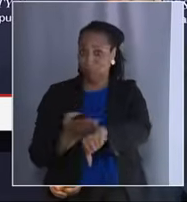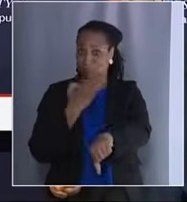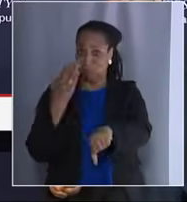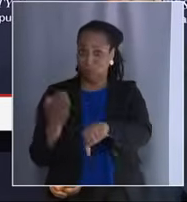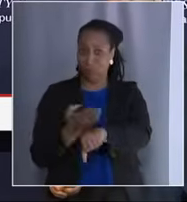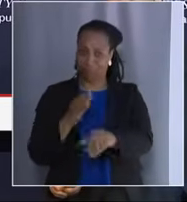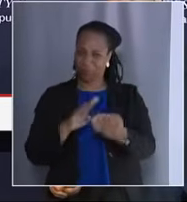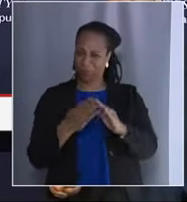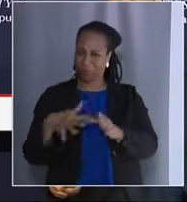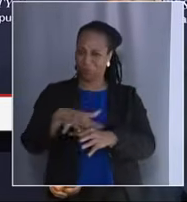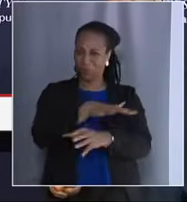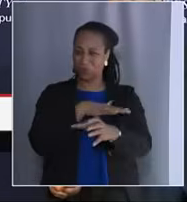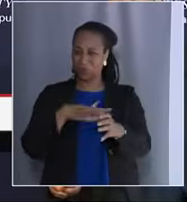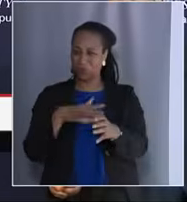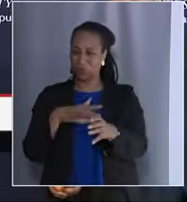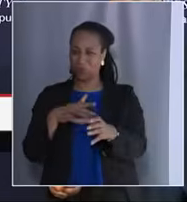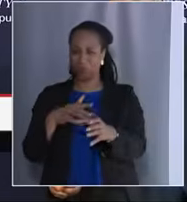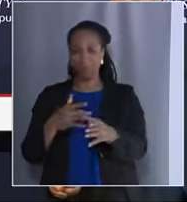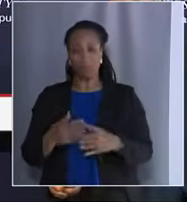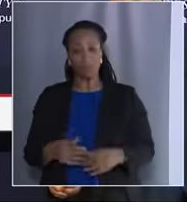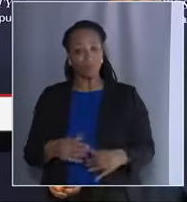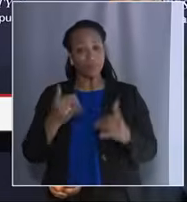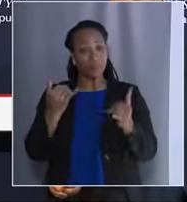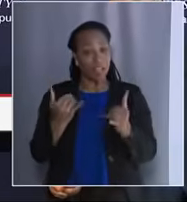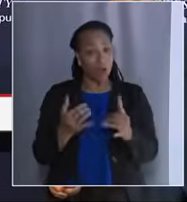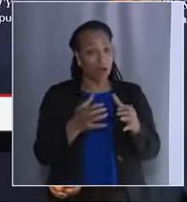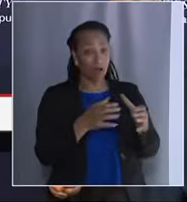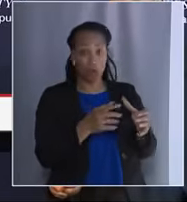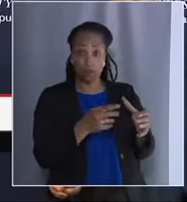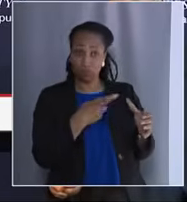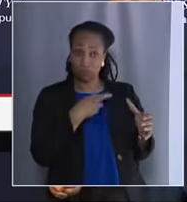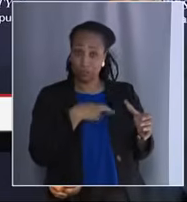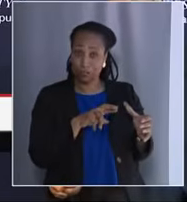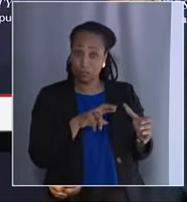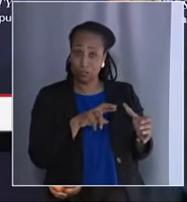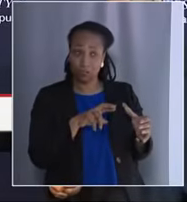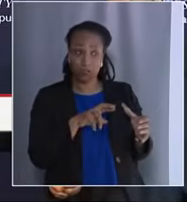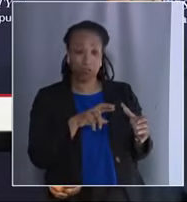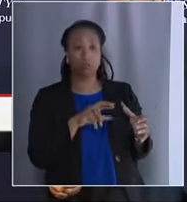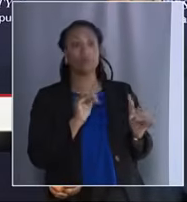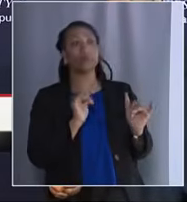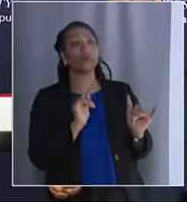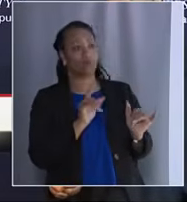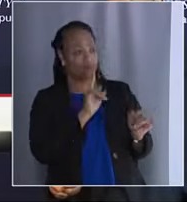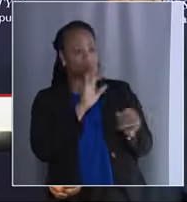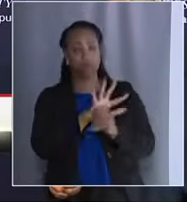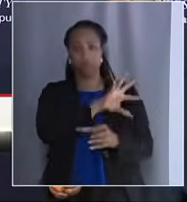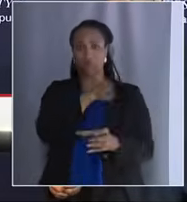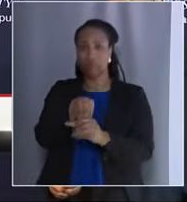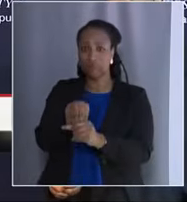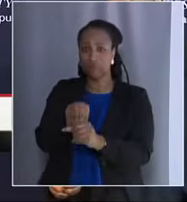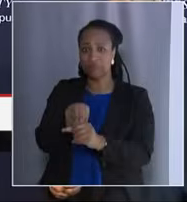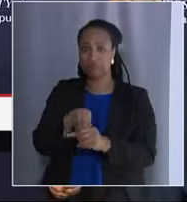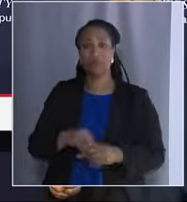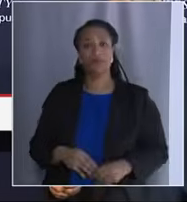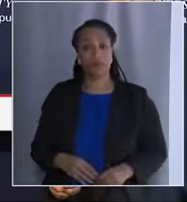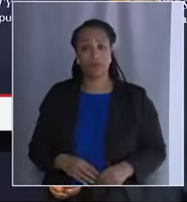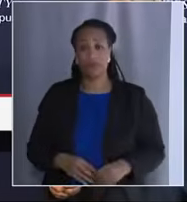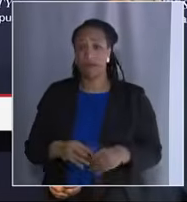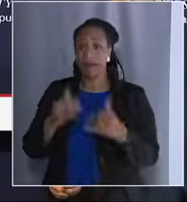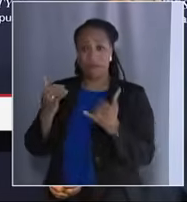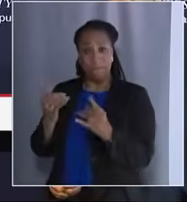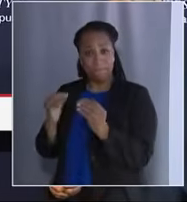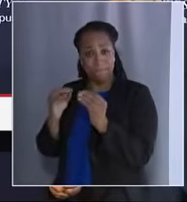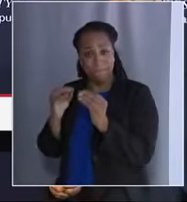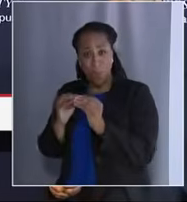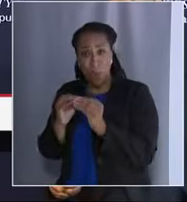and service. We are becoming more interdisciplinary. We are giving our students more opportunities to be engaged in our city